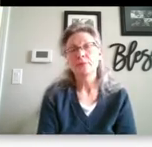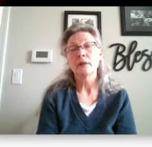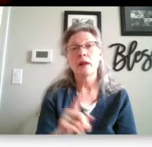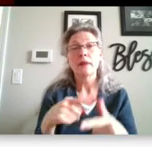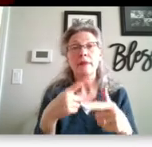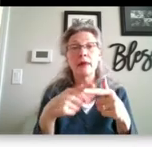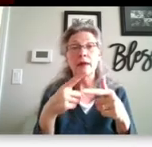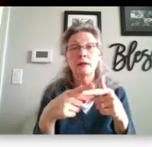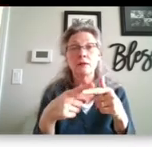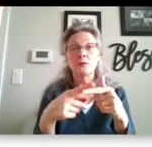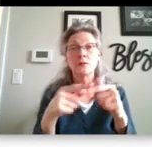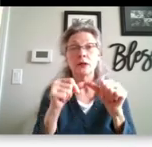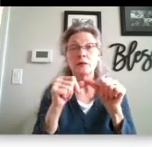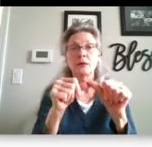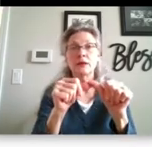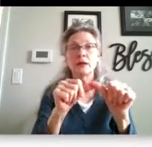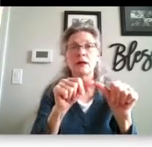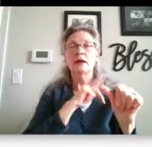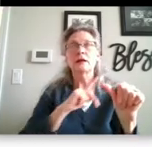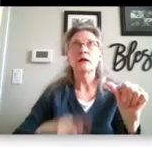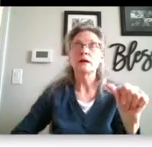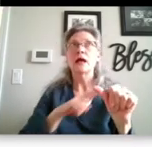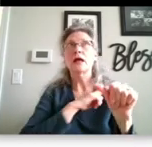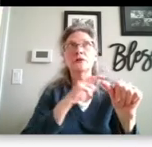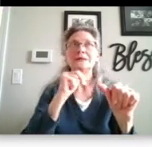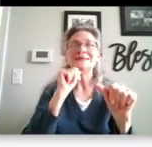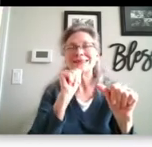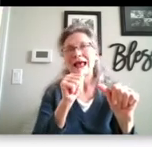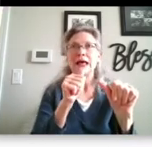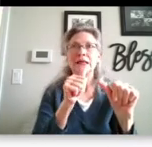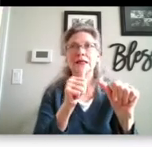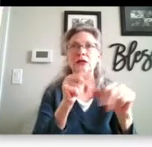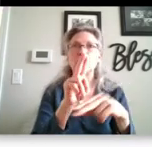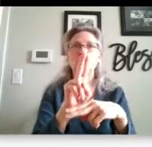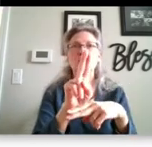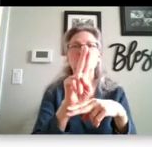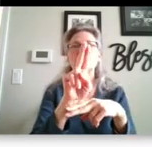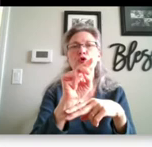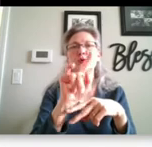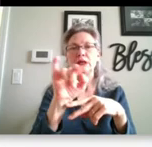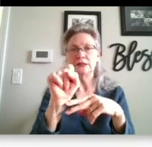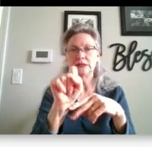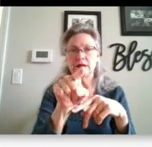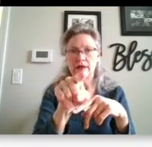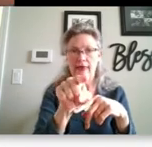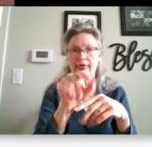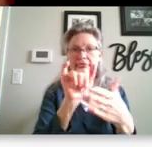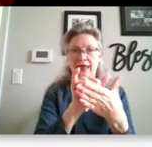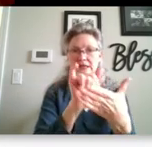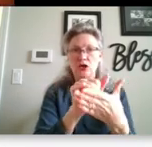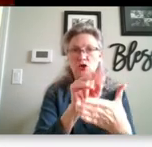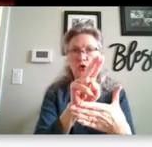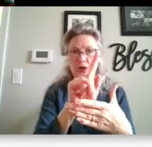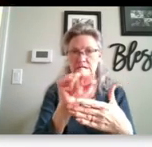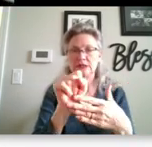we keep going. So King Henry doesn't, U for units, doesn't usually